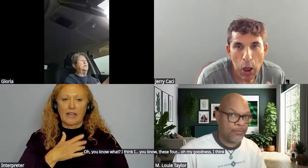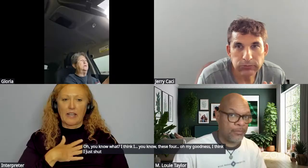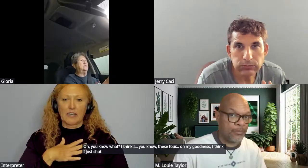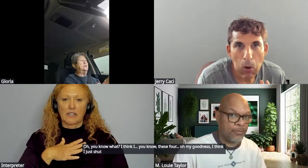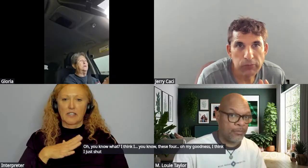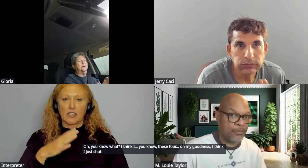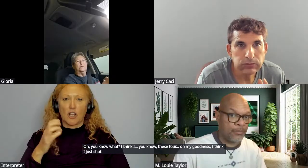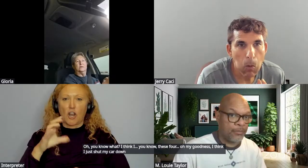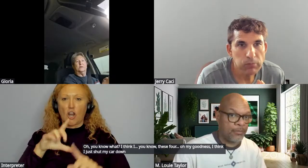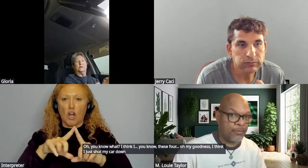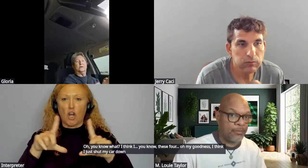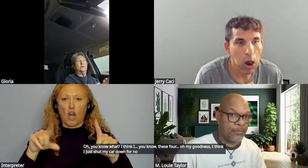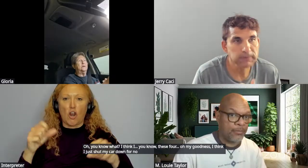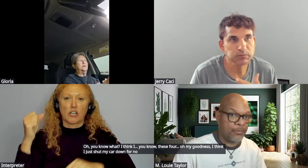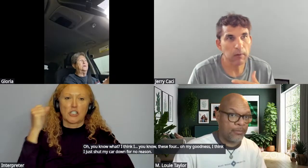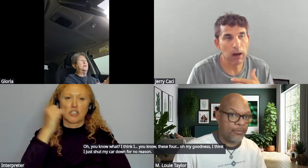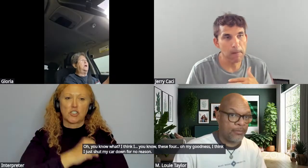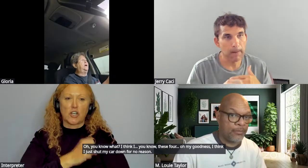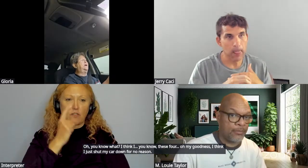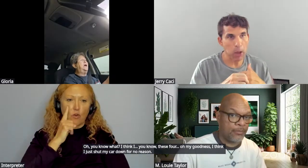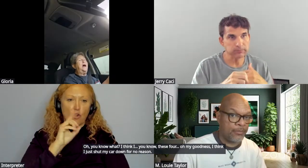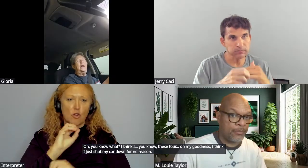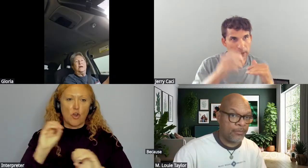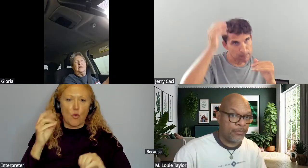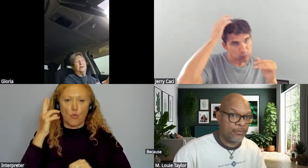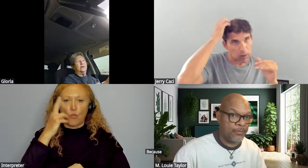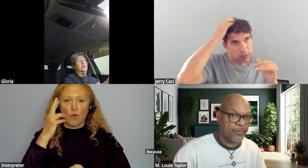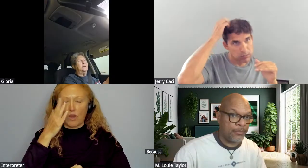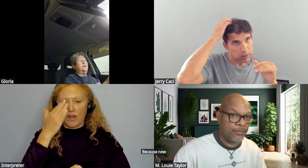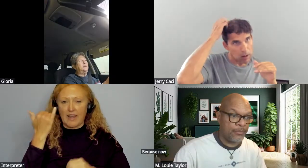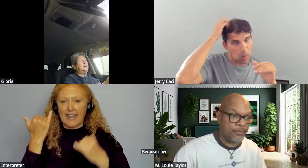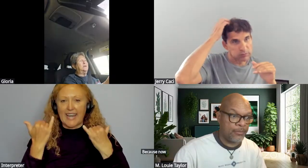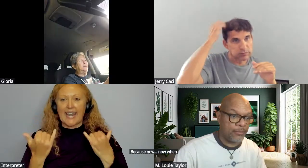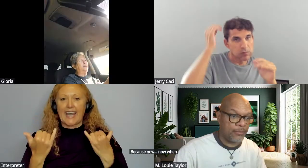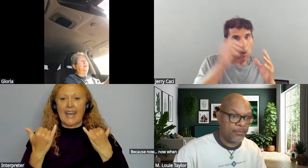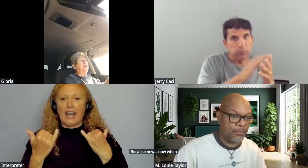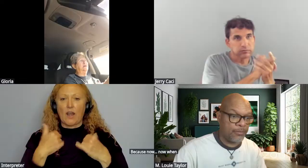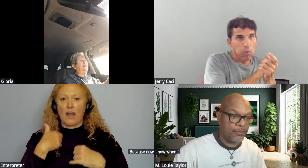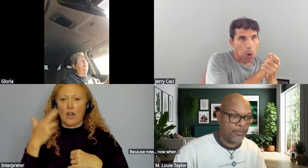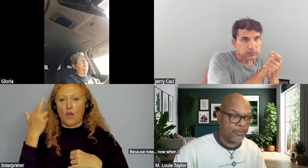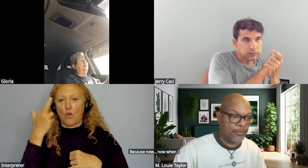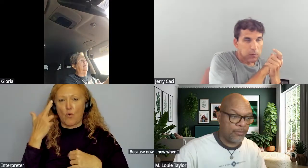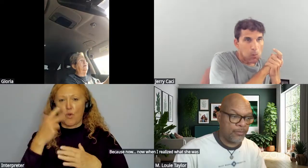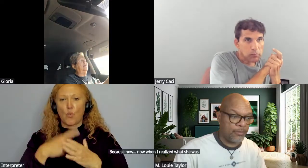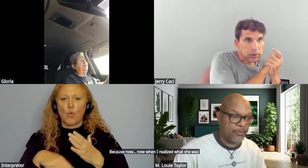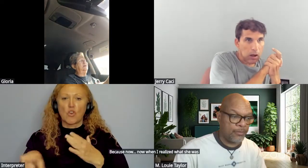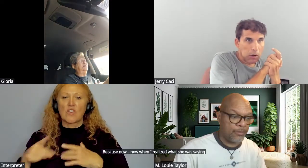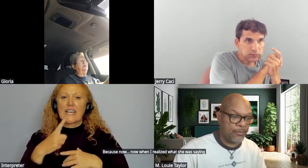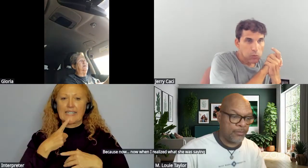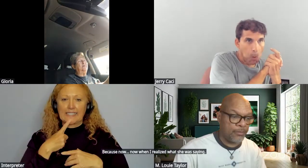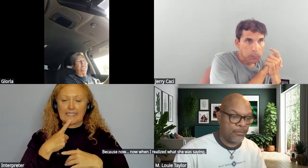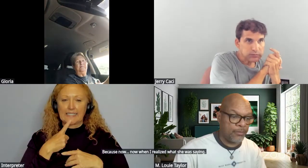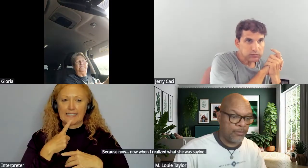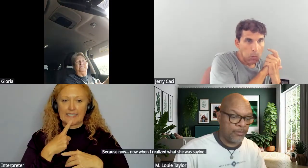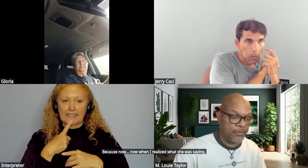card down for no reason, because now when I realize what she was saying,